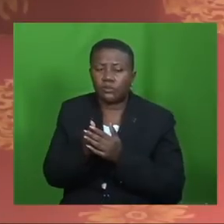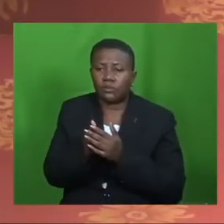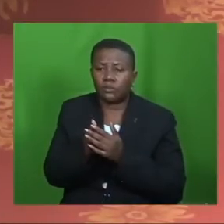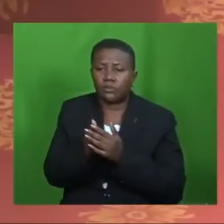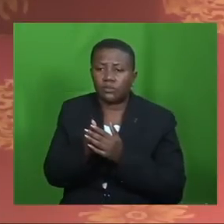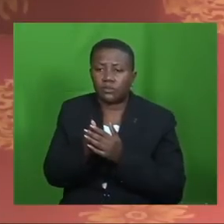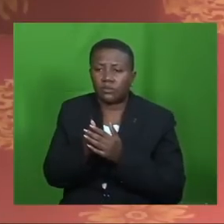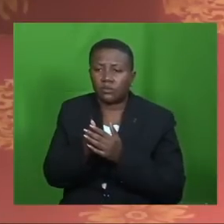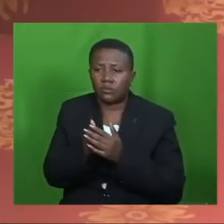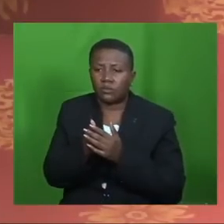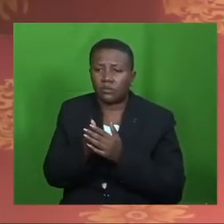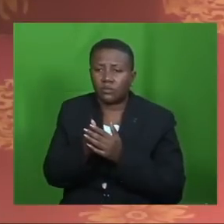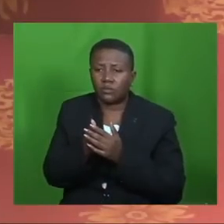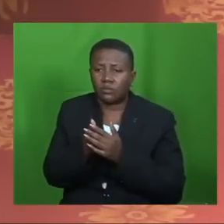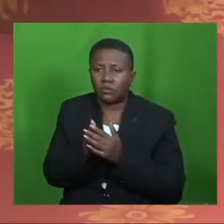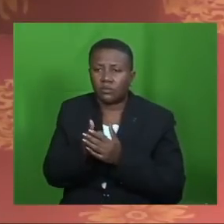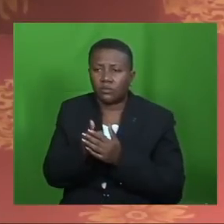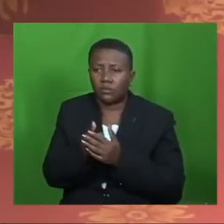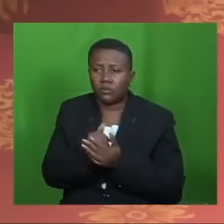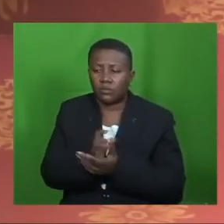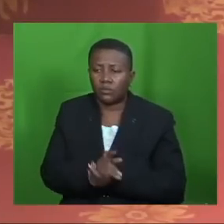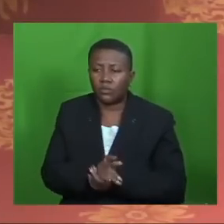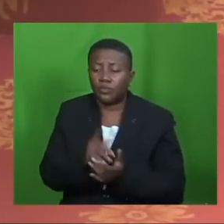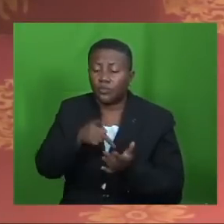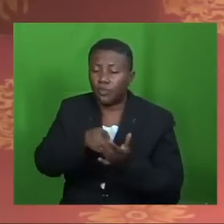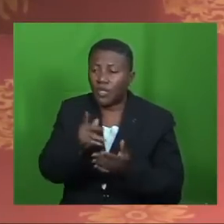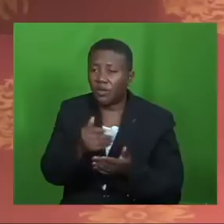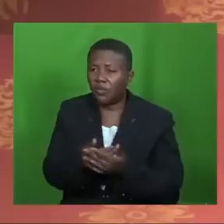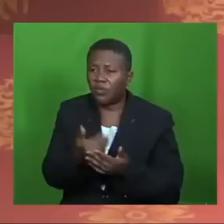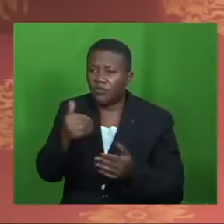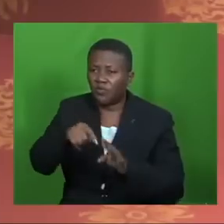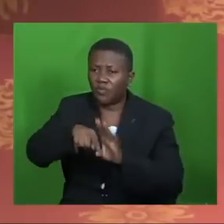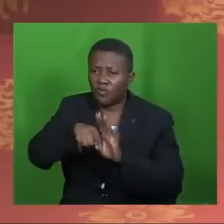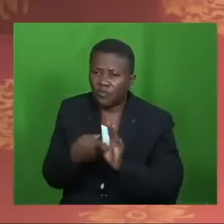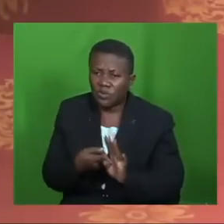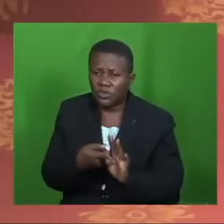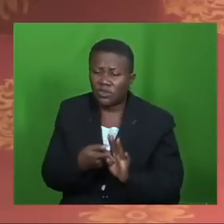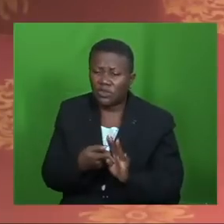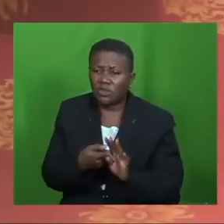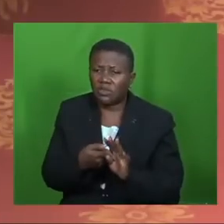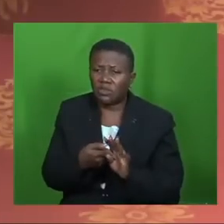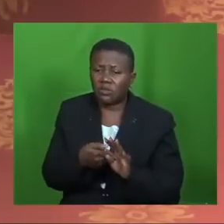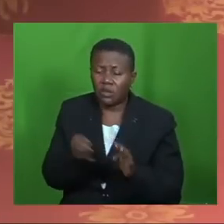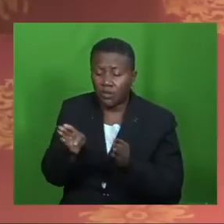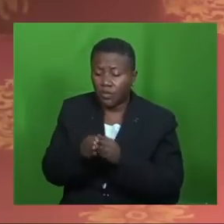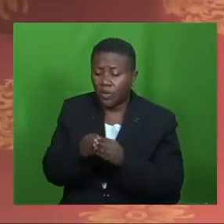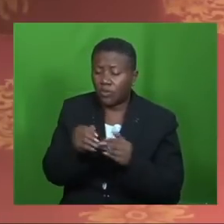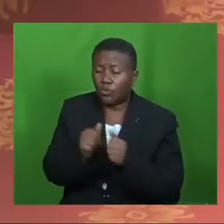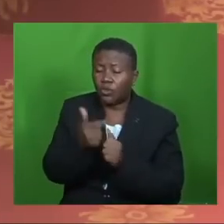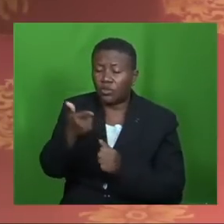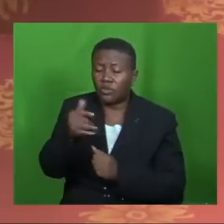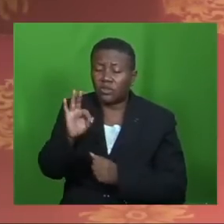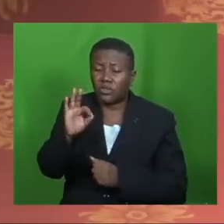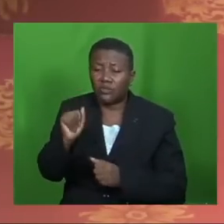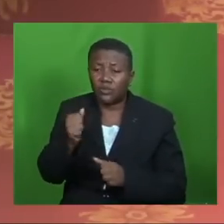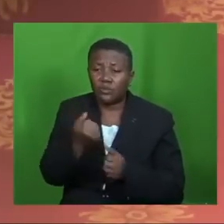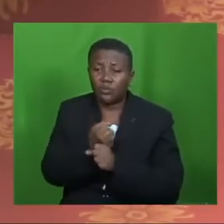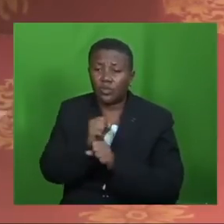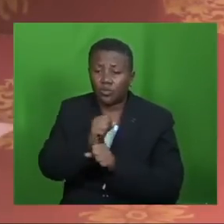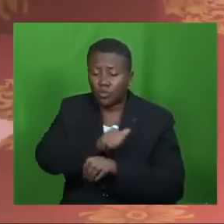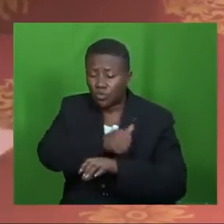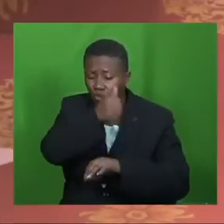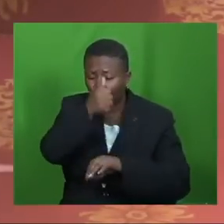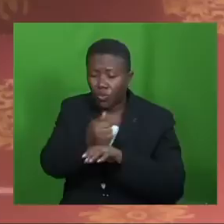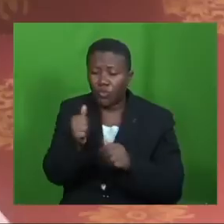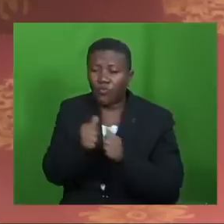amicably discussed and resolved before the tournament. The ministry, in collaboration with the GFA, also ensured the establishment of a strong